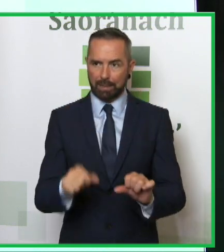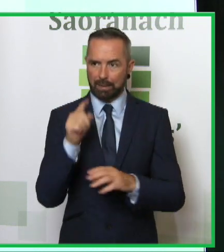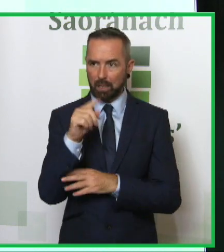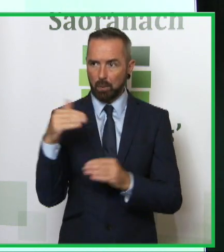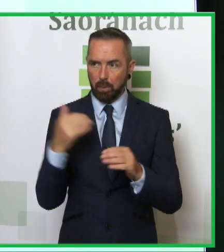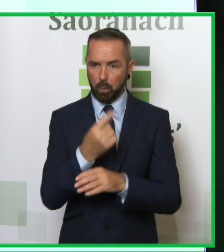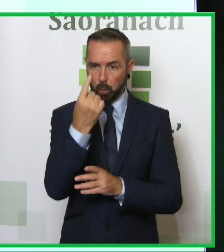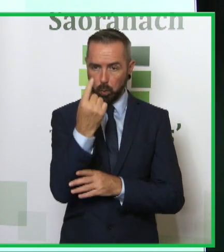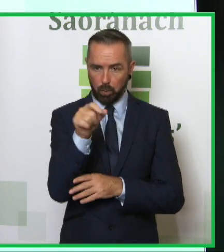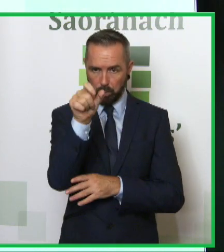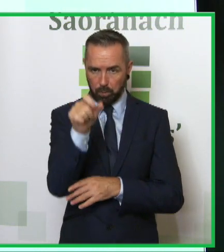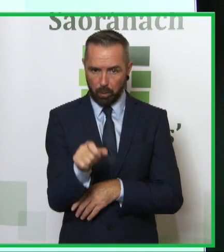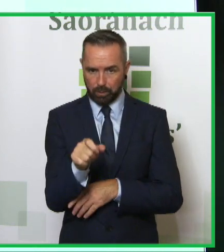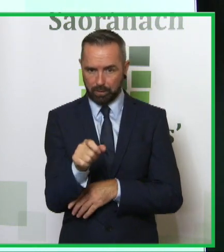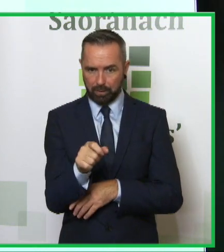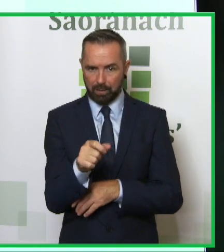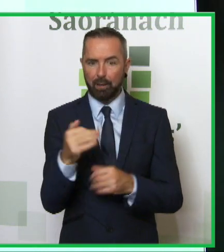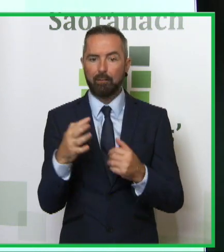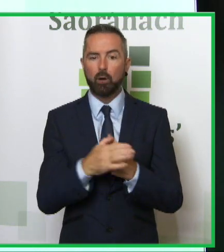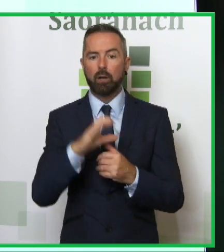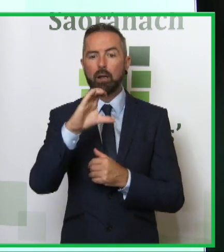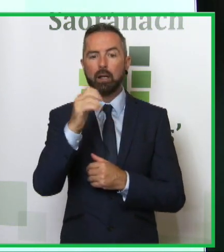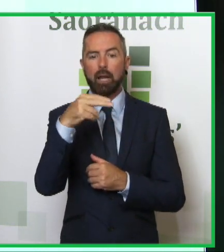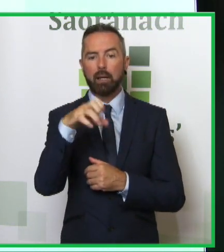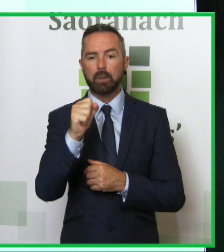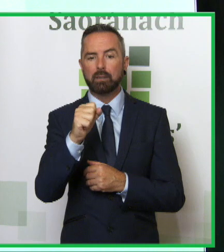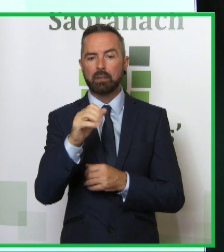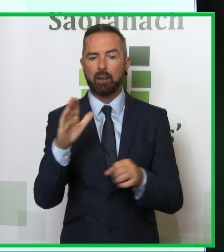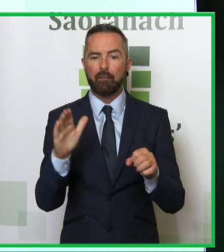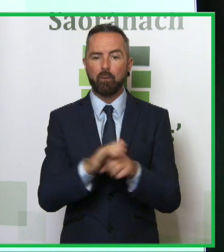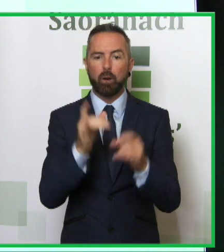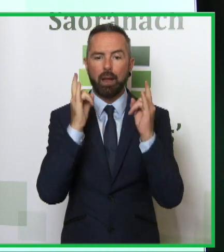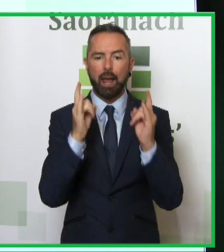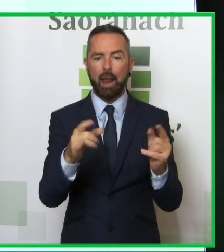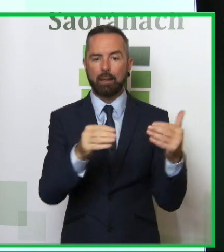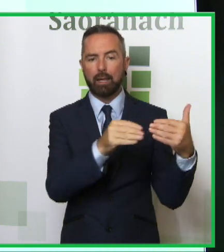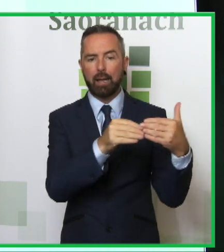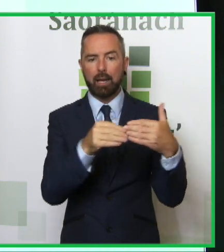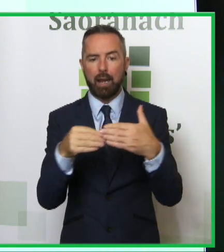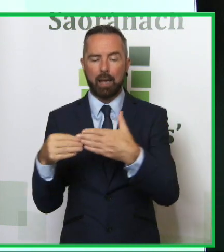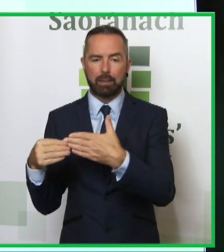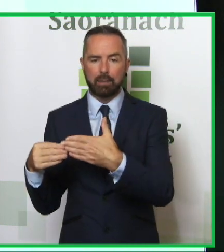small margin, is for cannabis, a comprehensive health-led